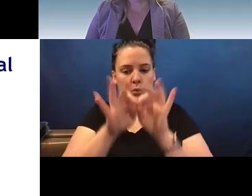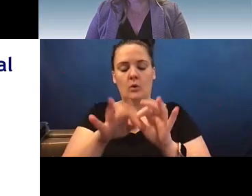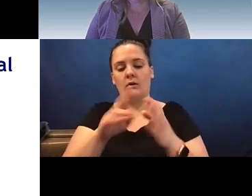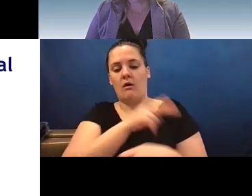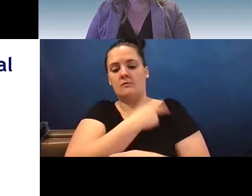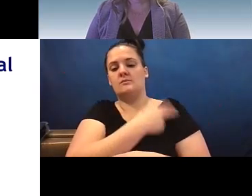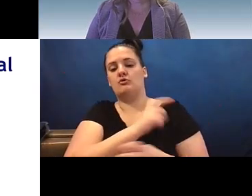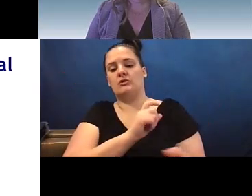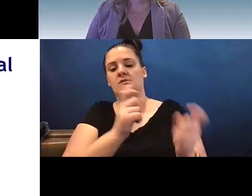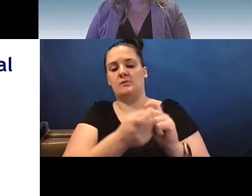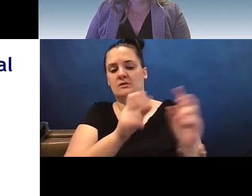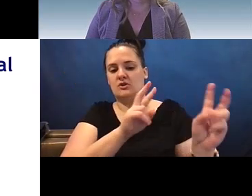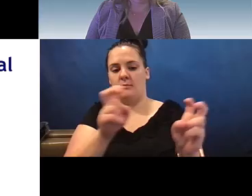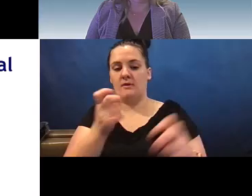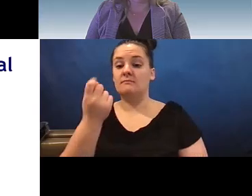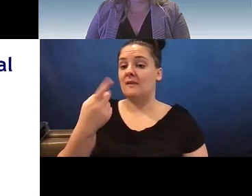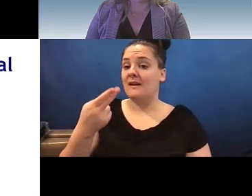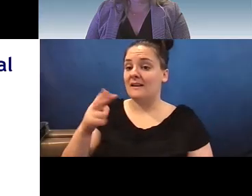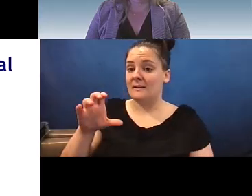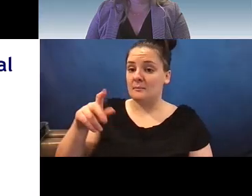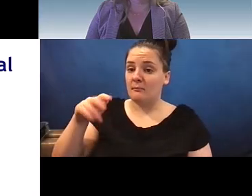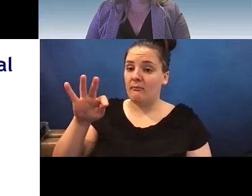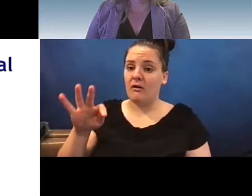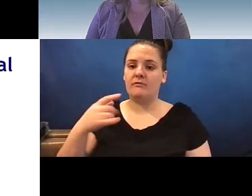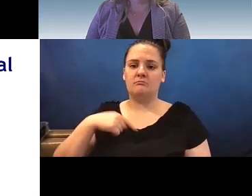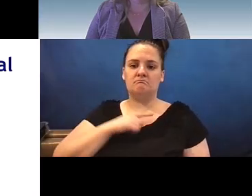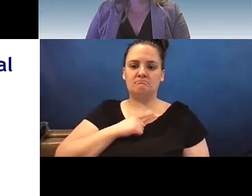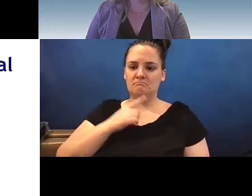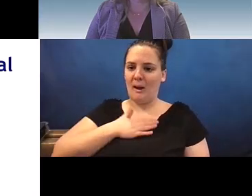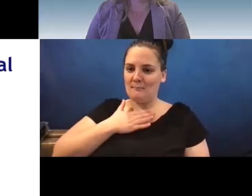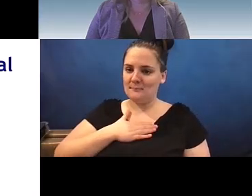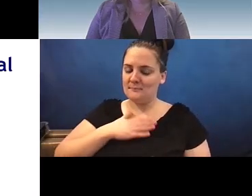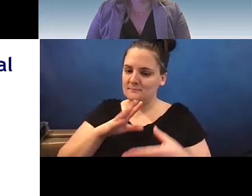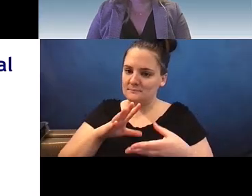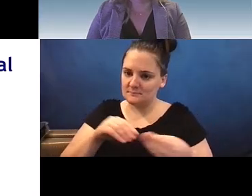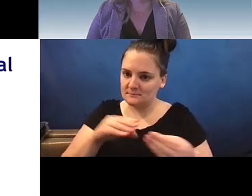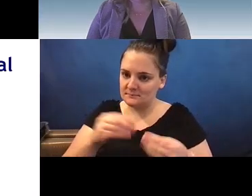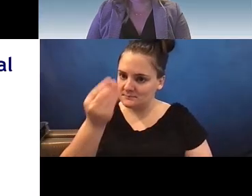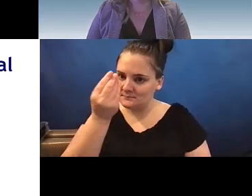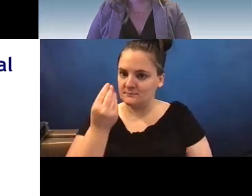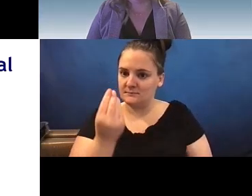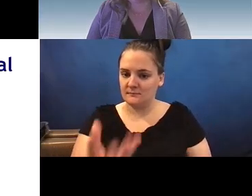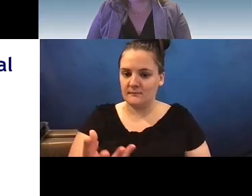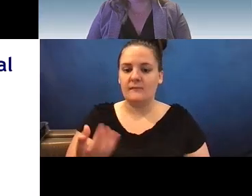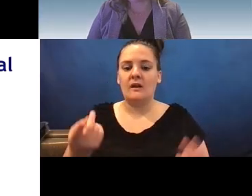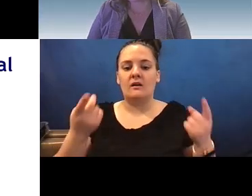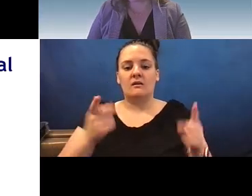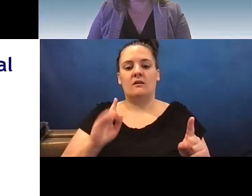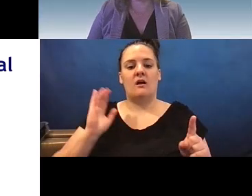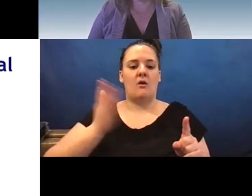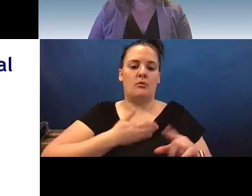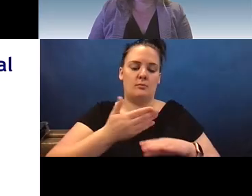is pleased to share with you all the robust progress and engagement from hospitals in the Hospital Transformation